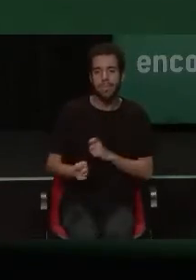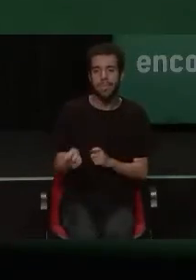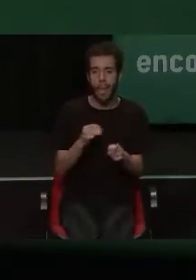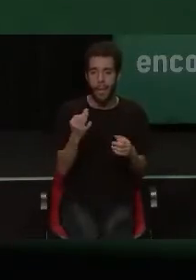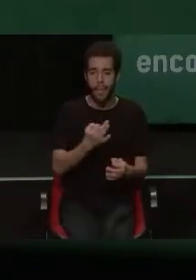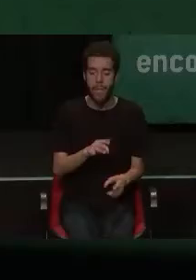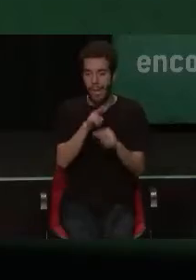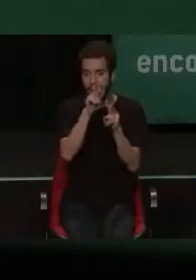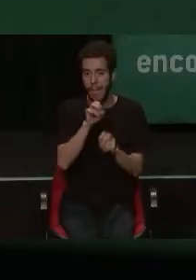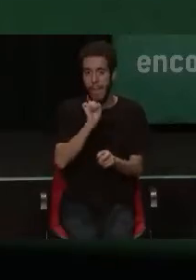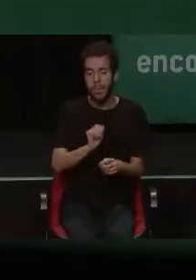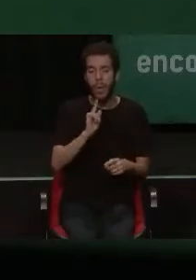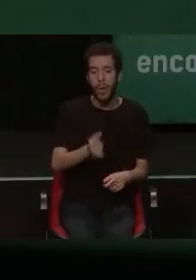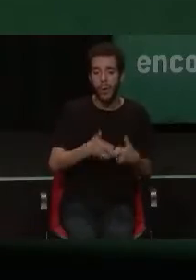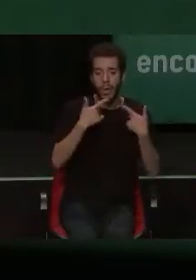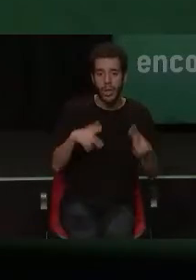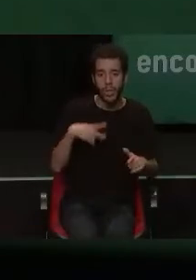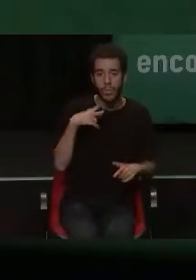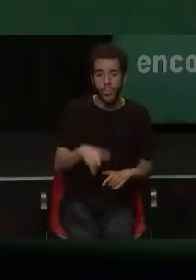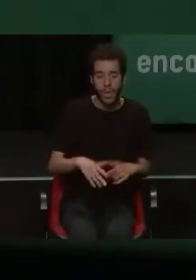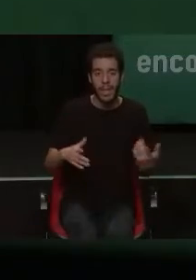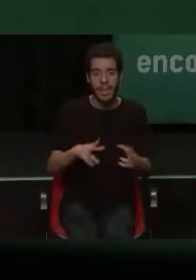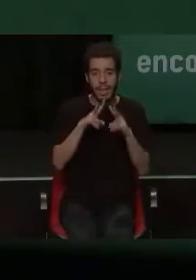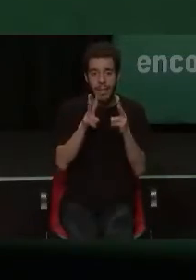session on this topic,